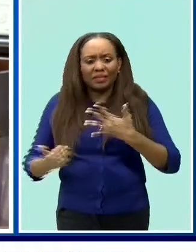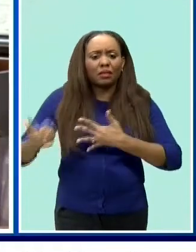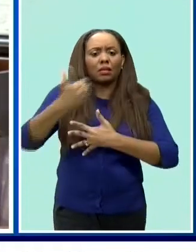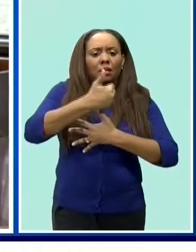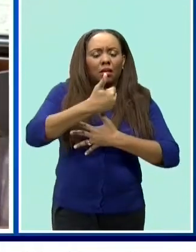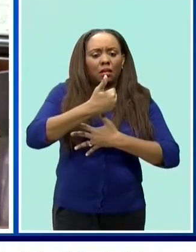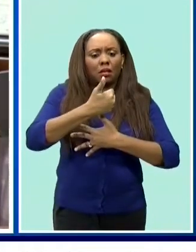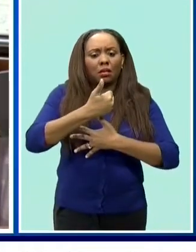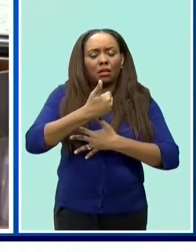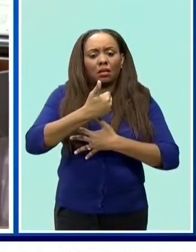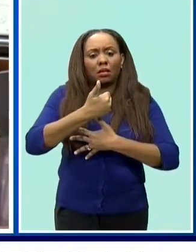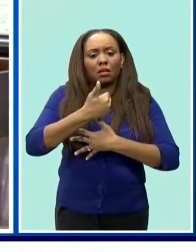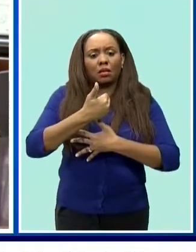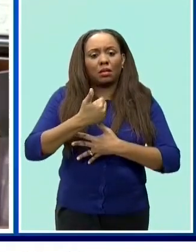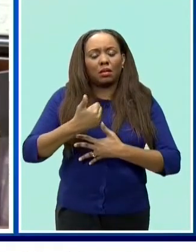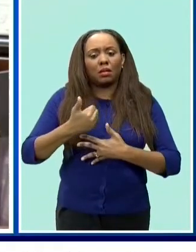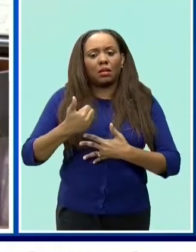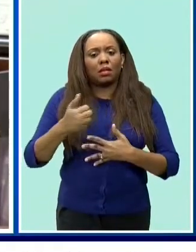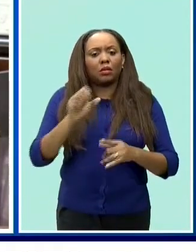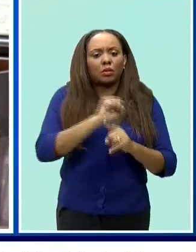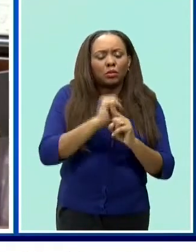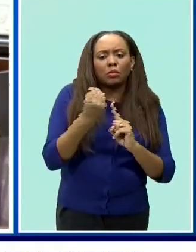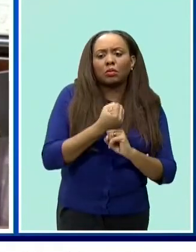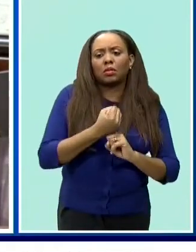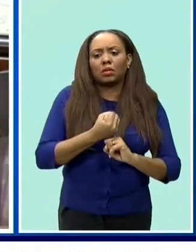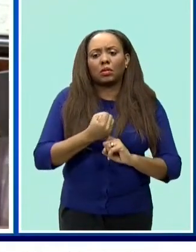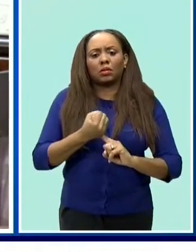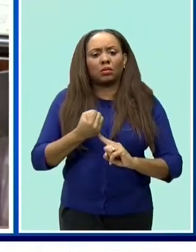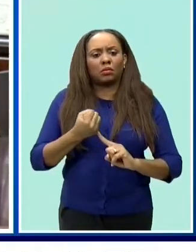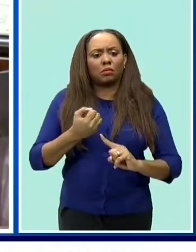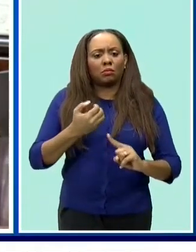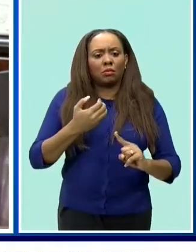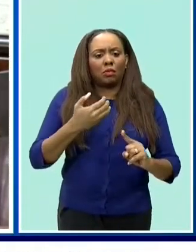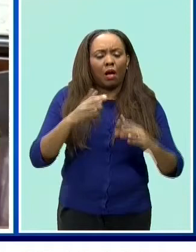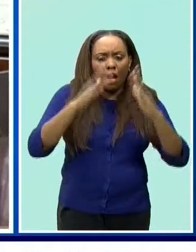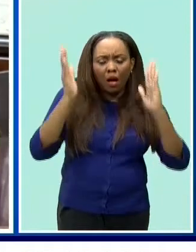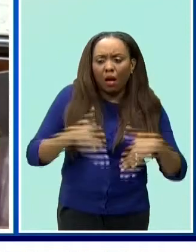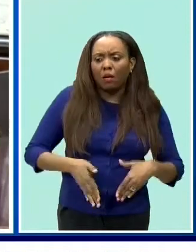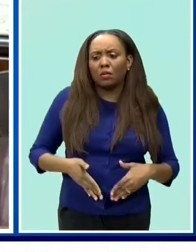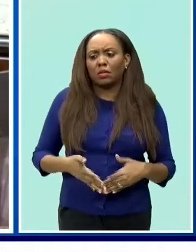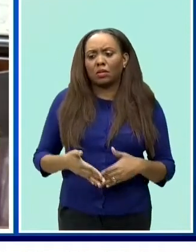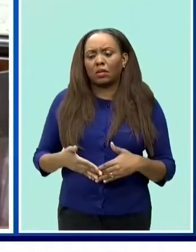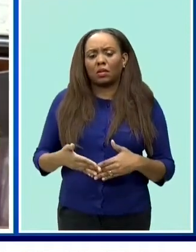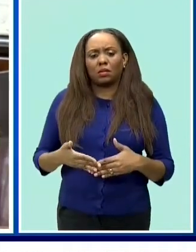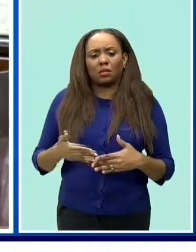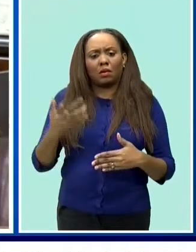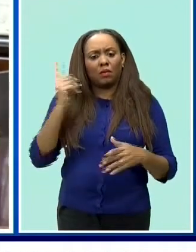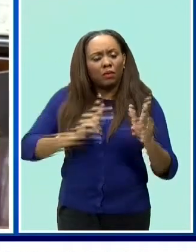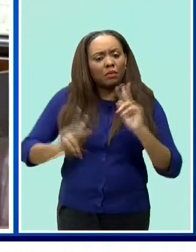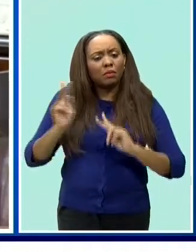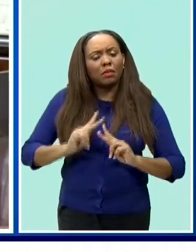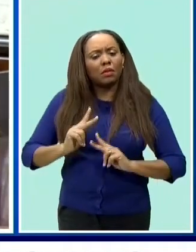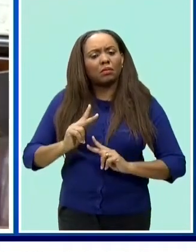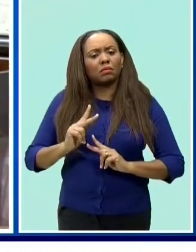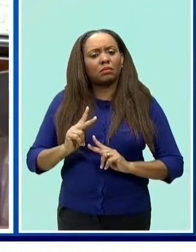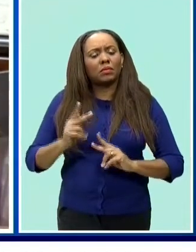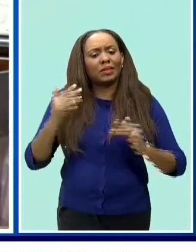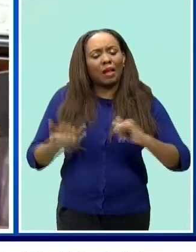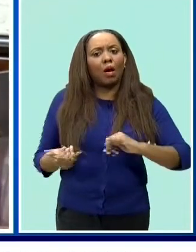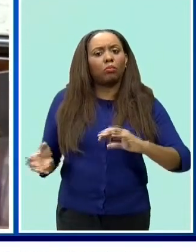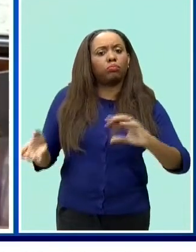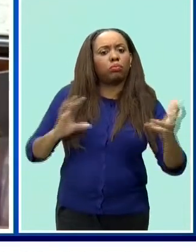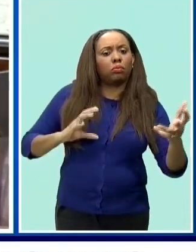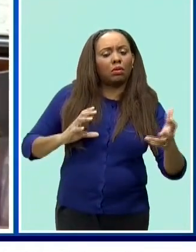we have not addressed the issues of social welfare for households, that we've found ourselves in a situation where